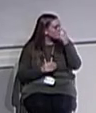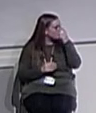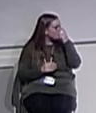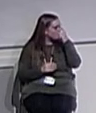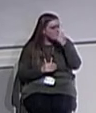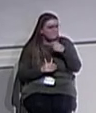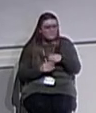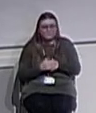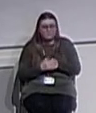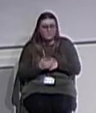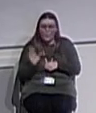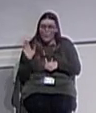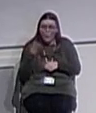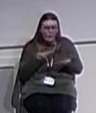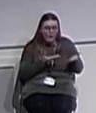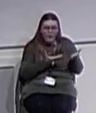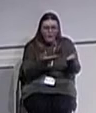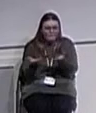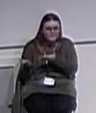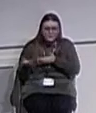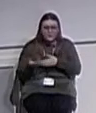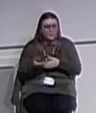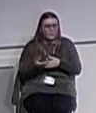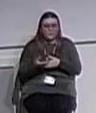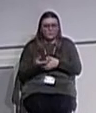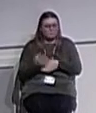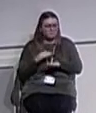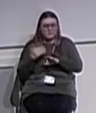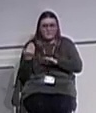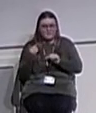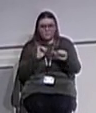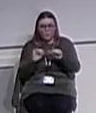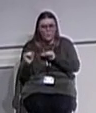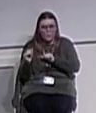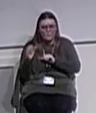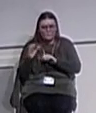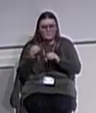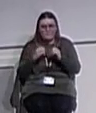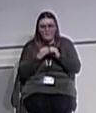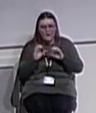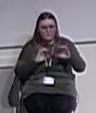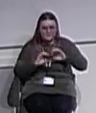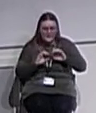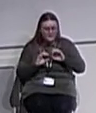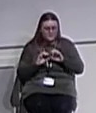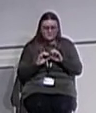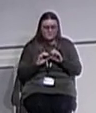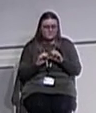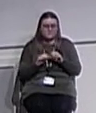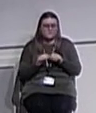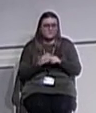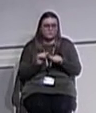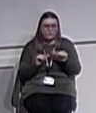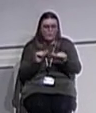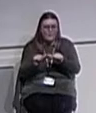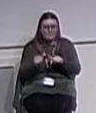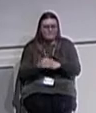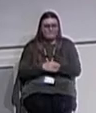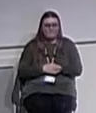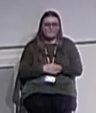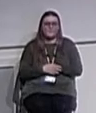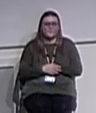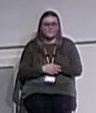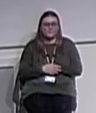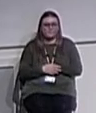offered to whatever bioscience degree programme you come in on. And because we're such a research-intensive university, we have people who can cover all